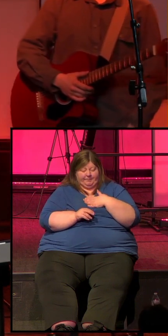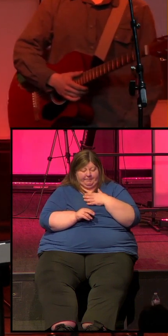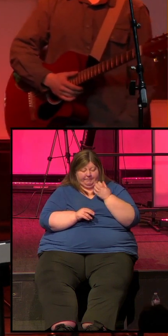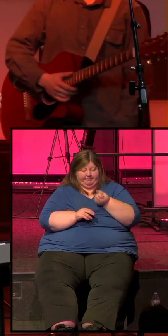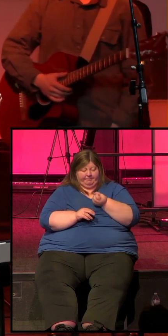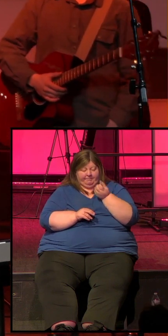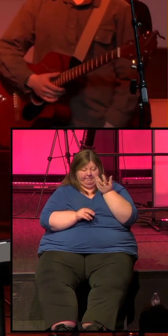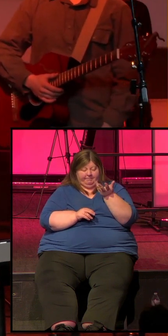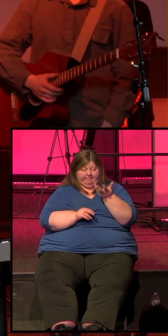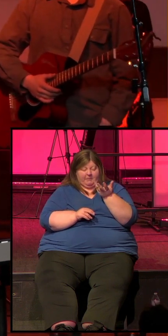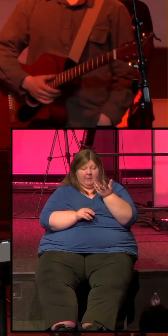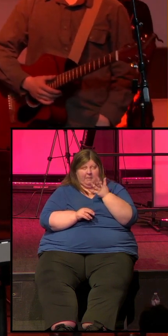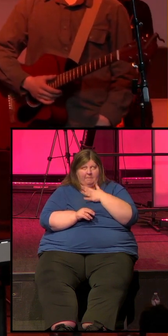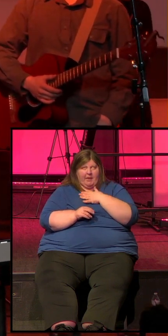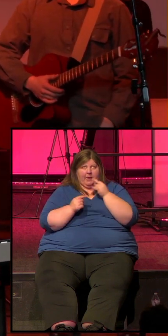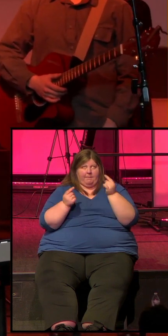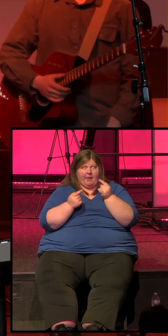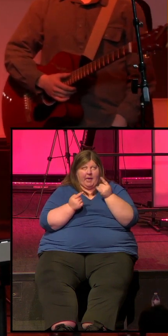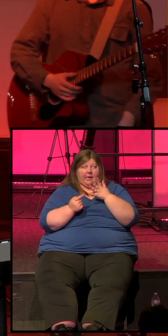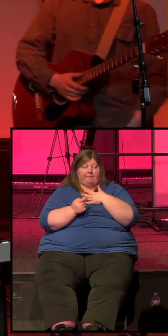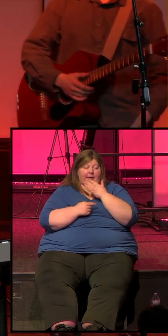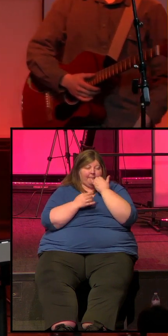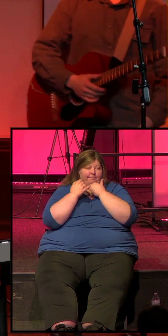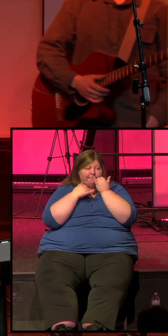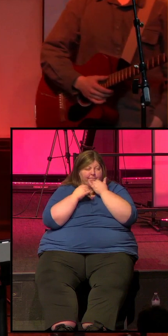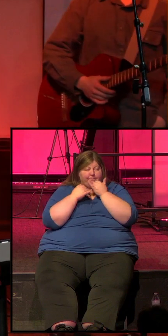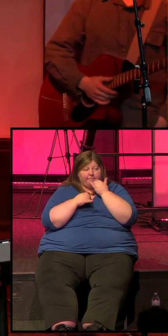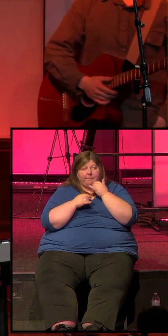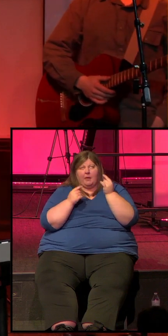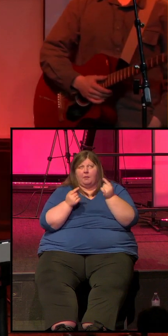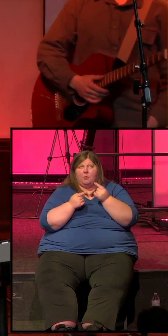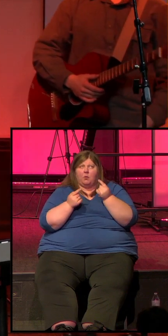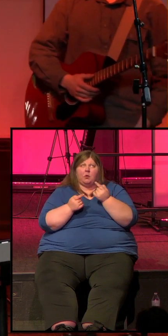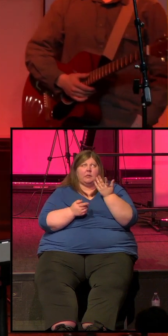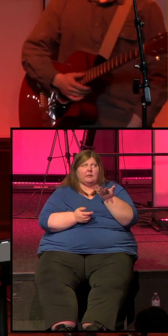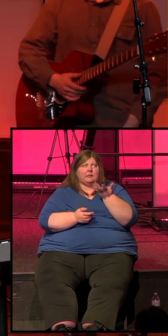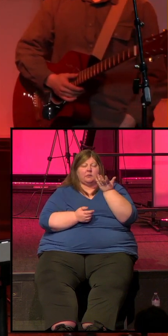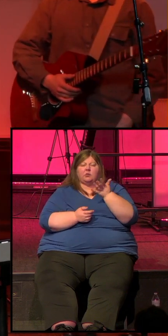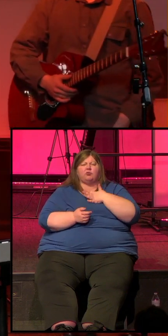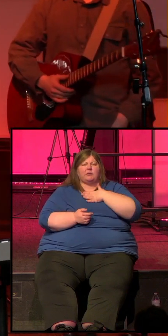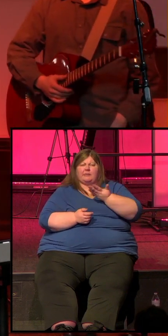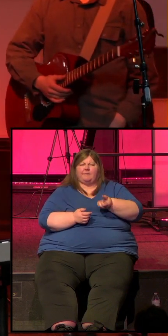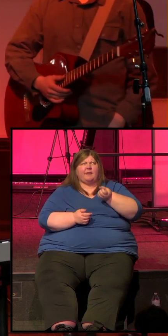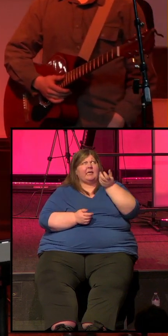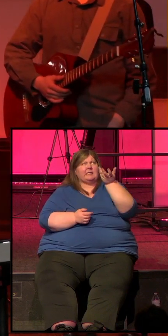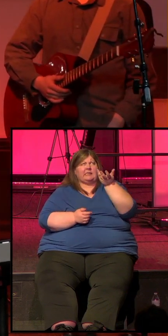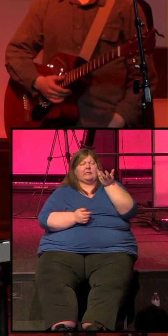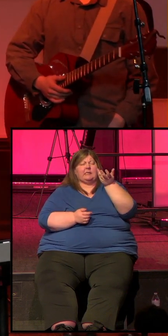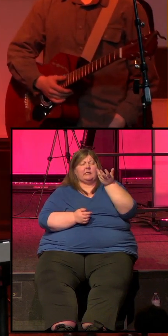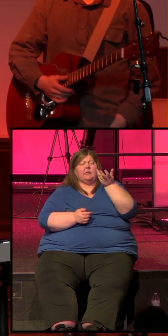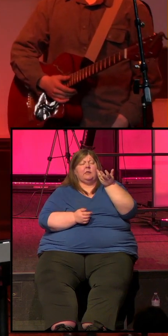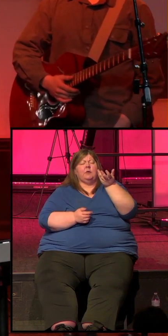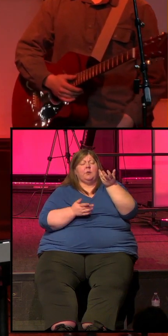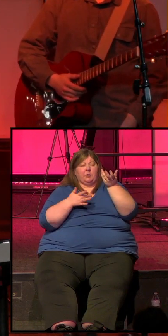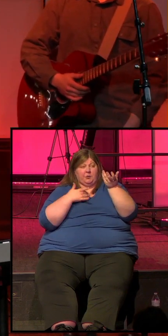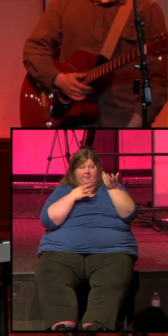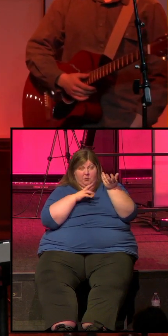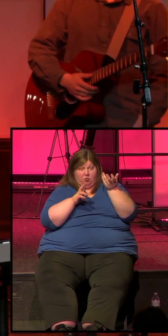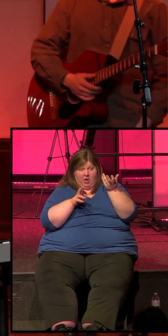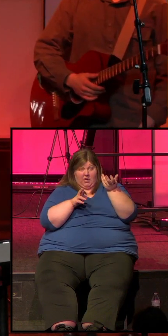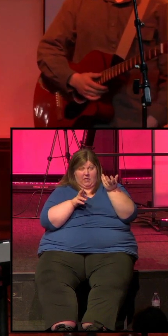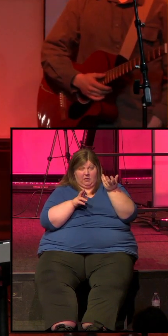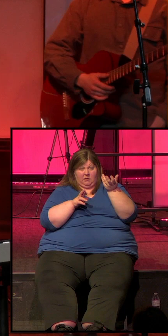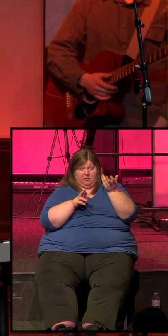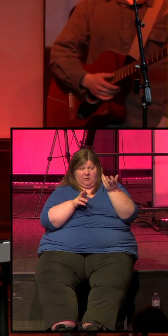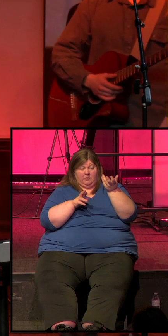the mess, here's the brokenness, here's the sin, and just confess that to him. And then when you're ready, at some point in the next couple songs,